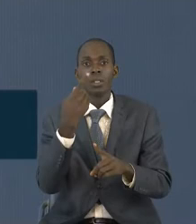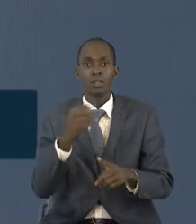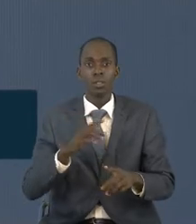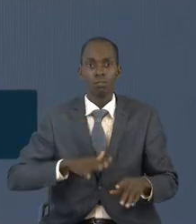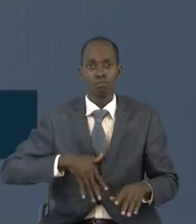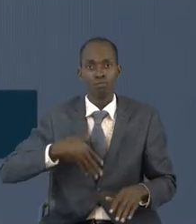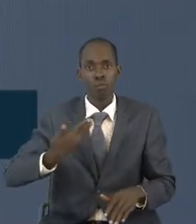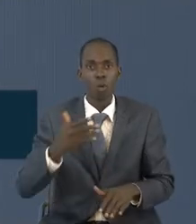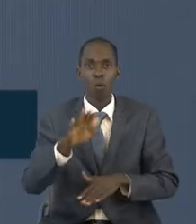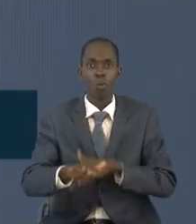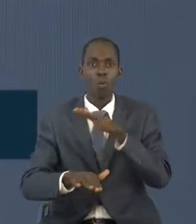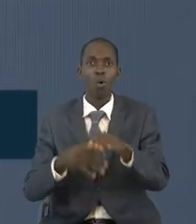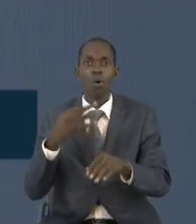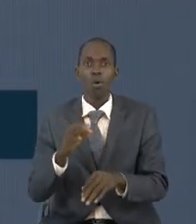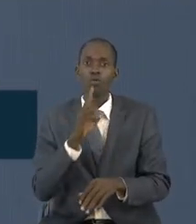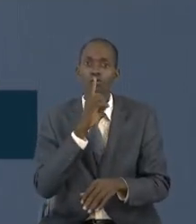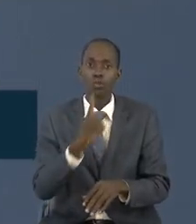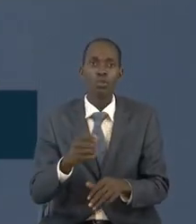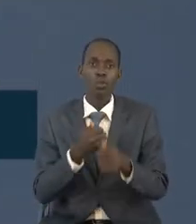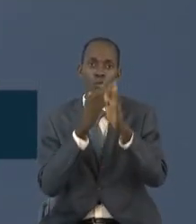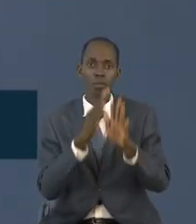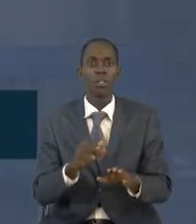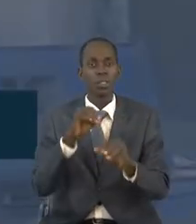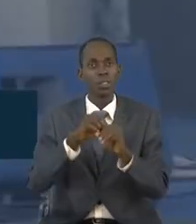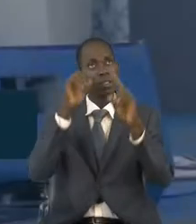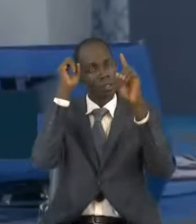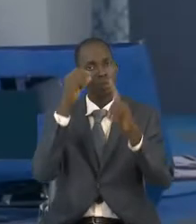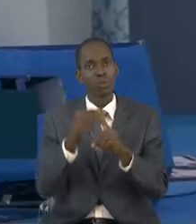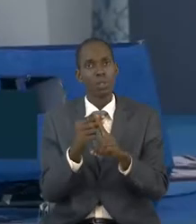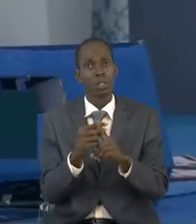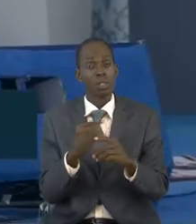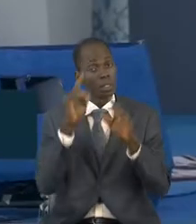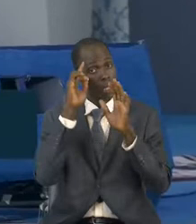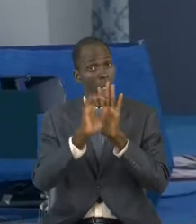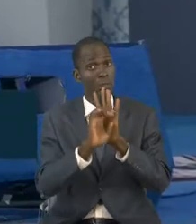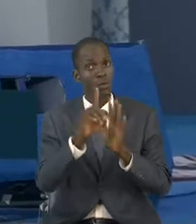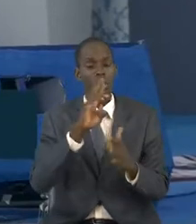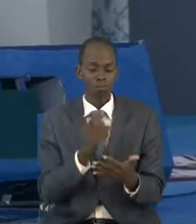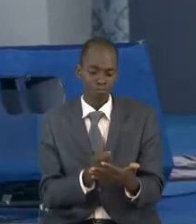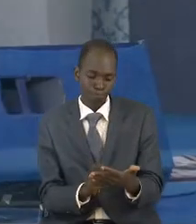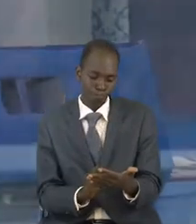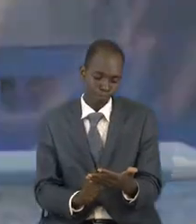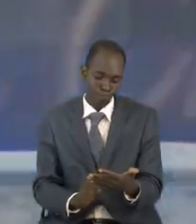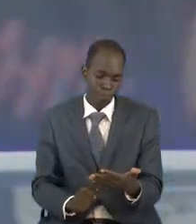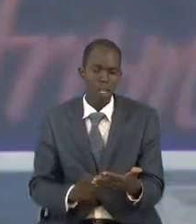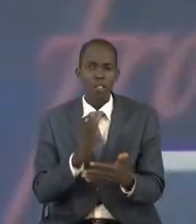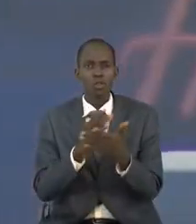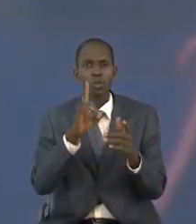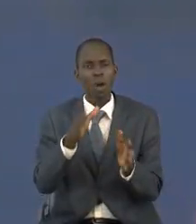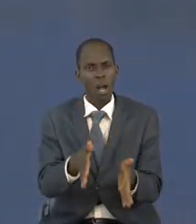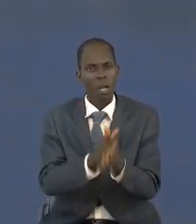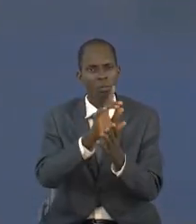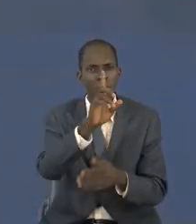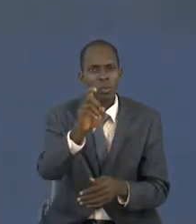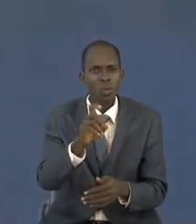be deliberate. Even look at writing. We're writing, and then somebody comes to ask you, say, what